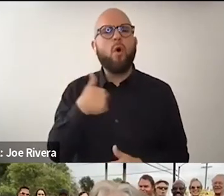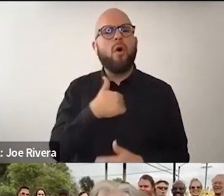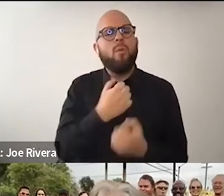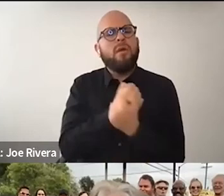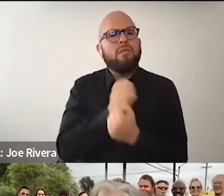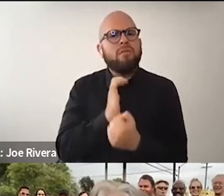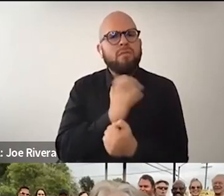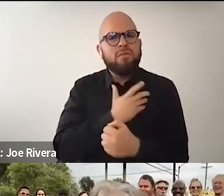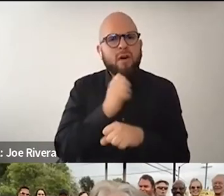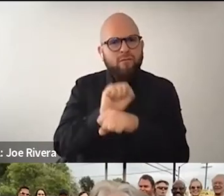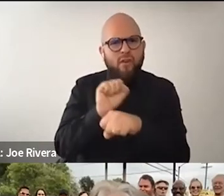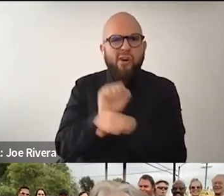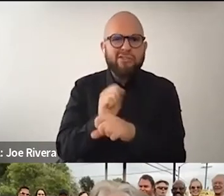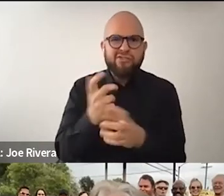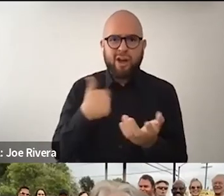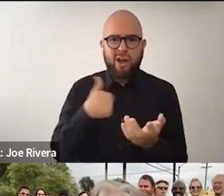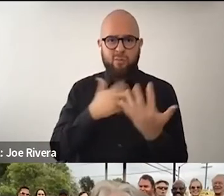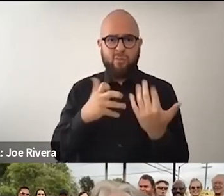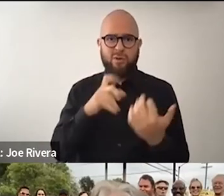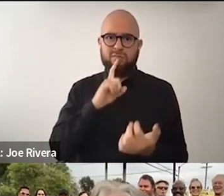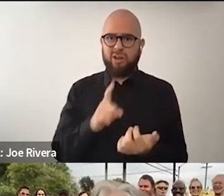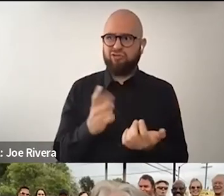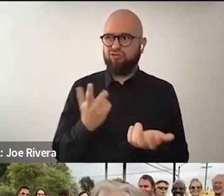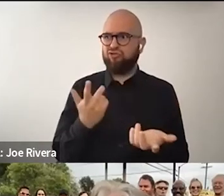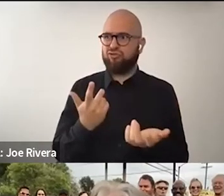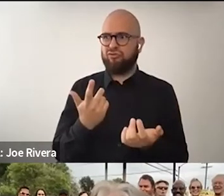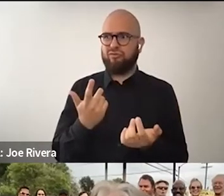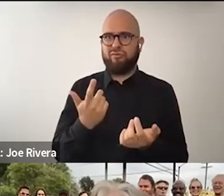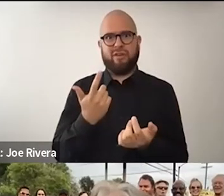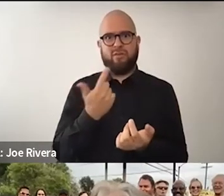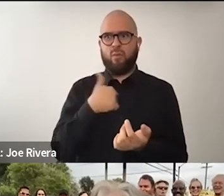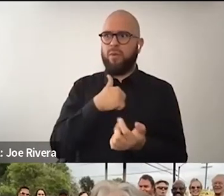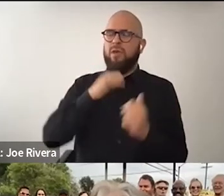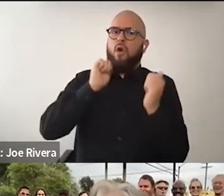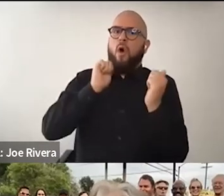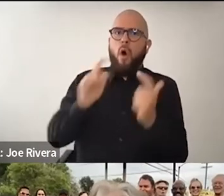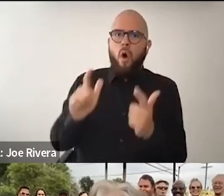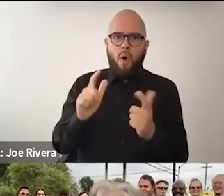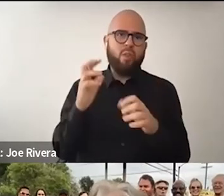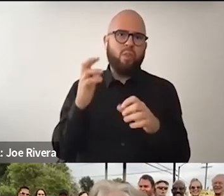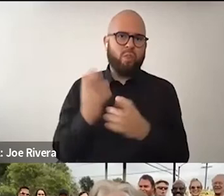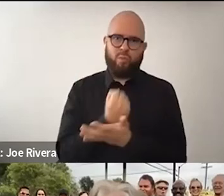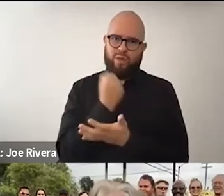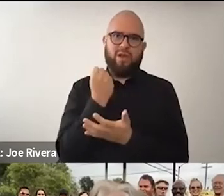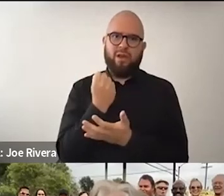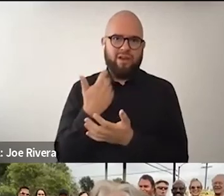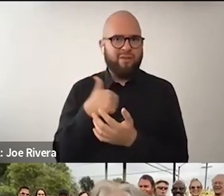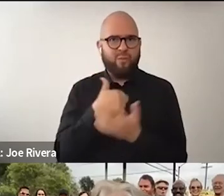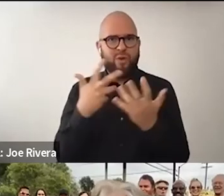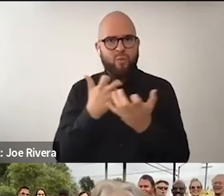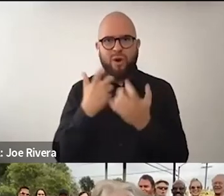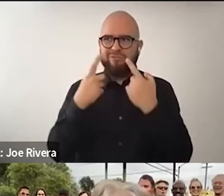know, all for one, one for all, that we all win at our jobs. We want everybody to succeed at what we do.